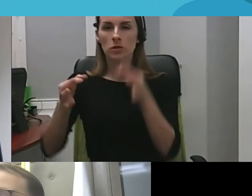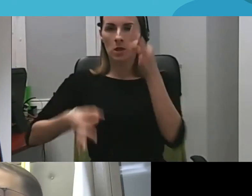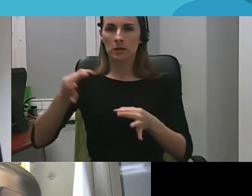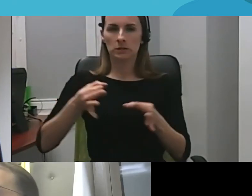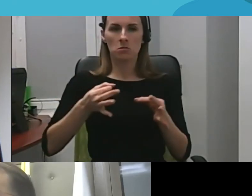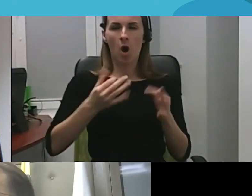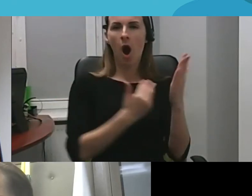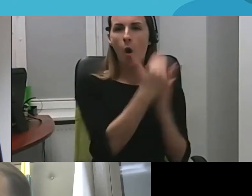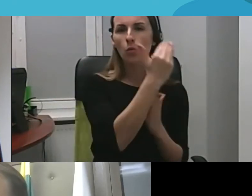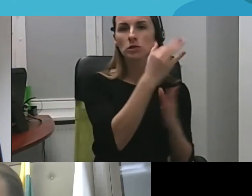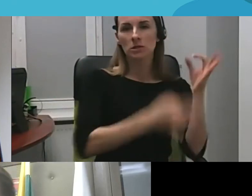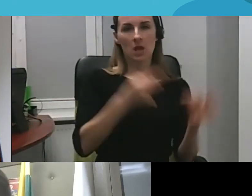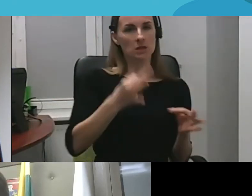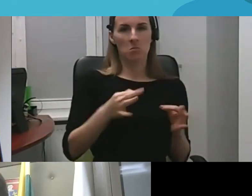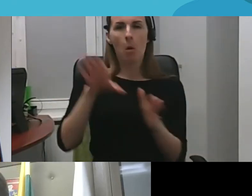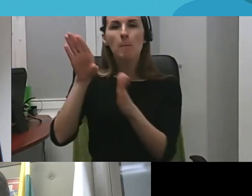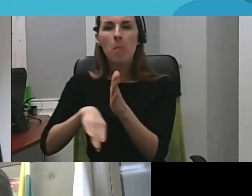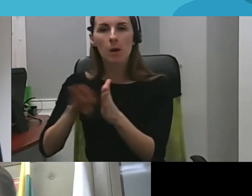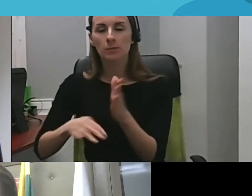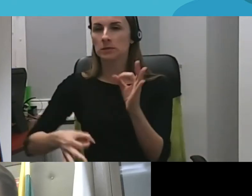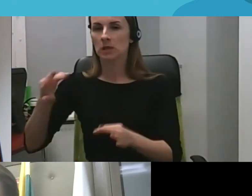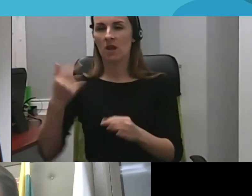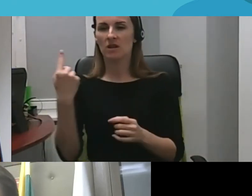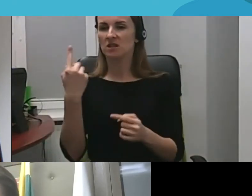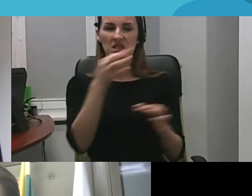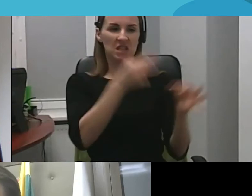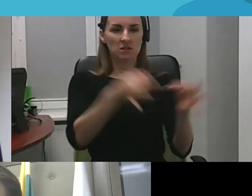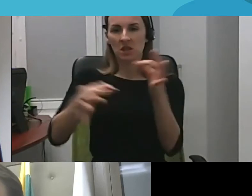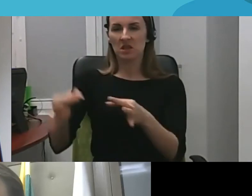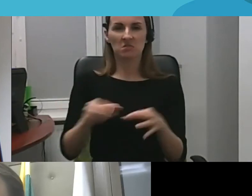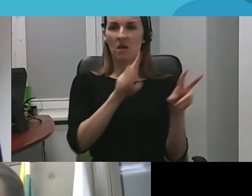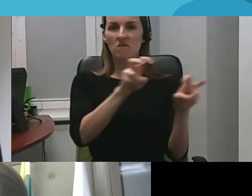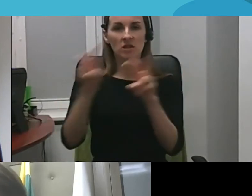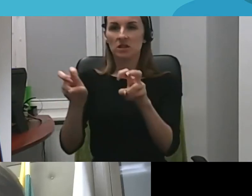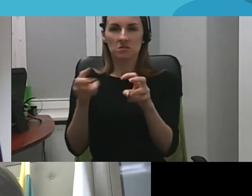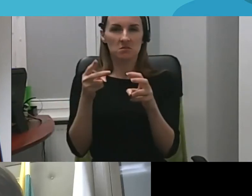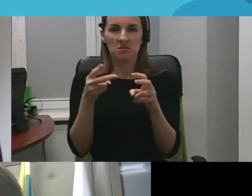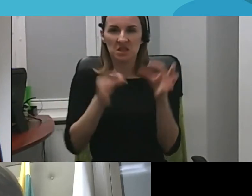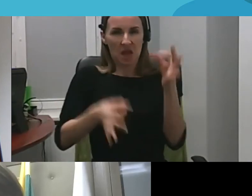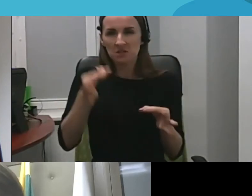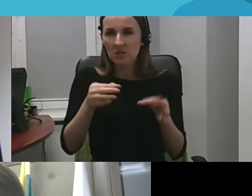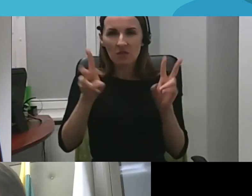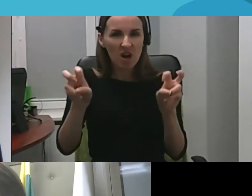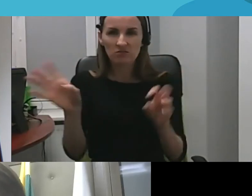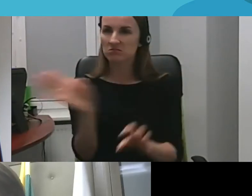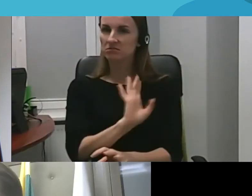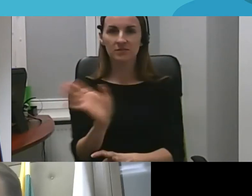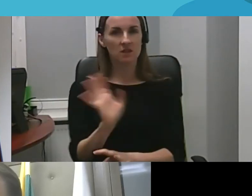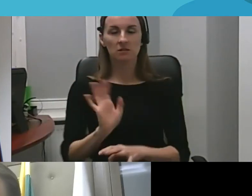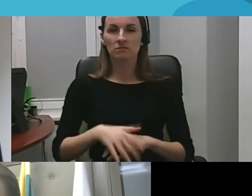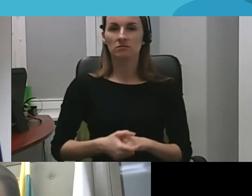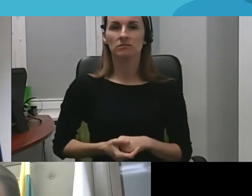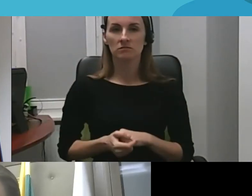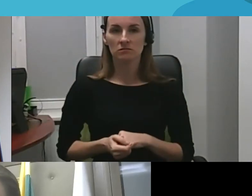can be named as a court at all, because we can see that all the